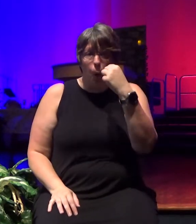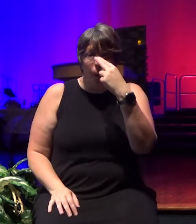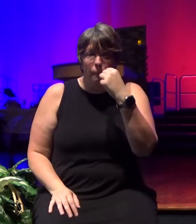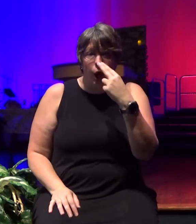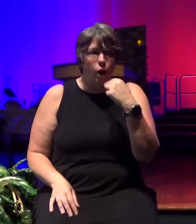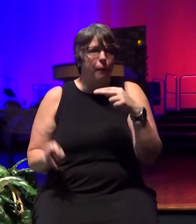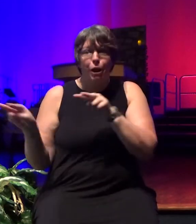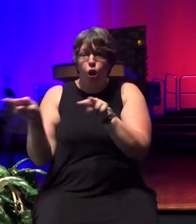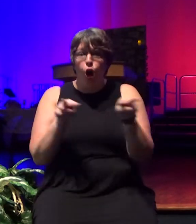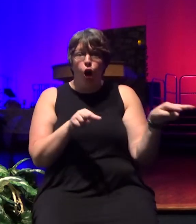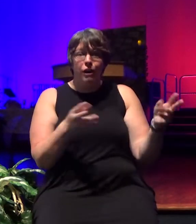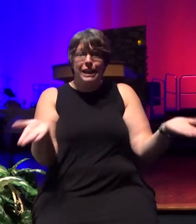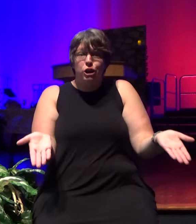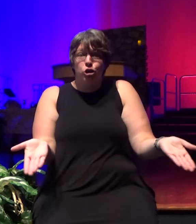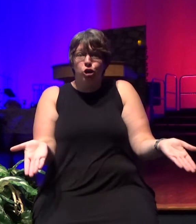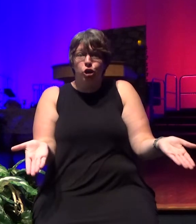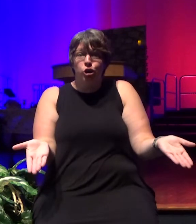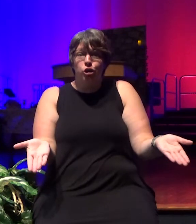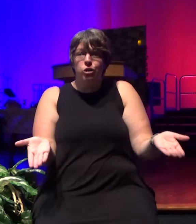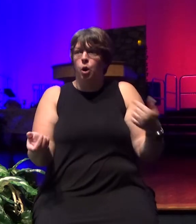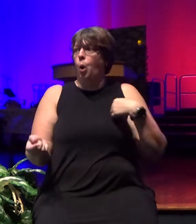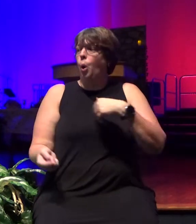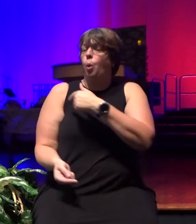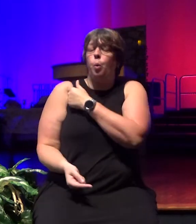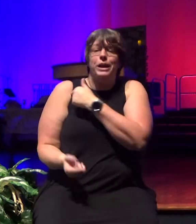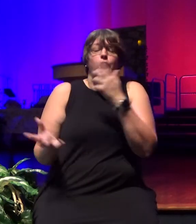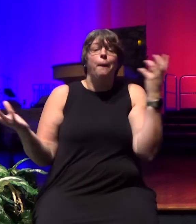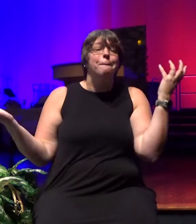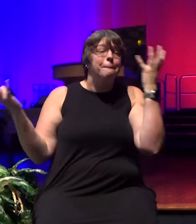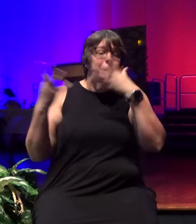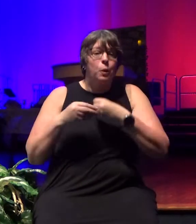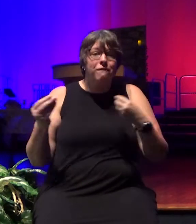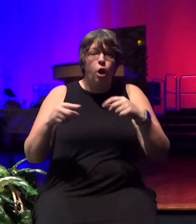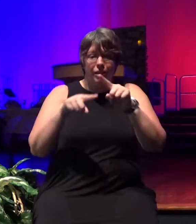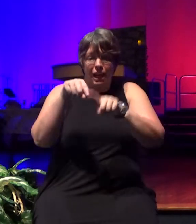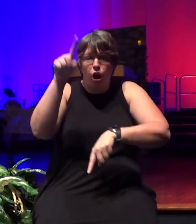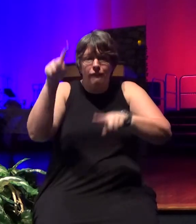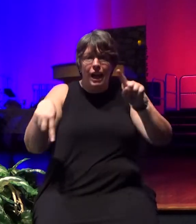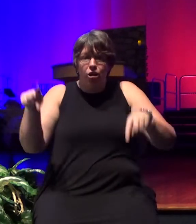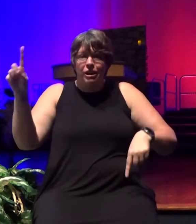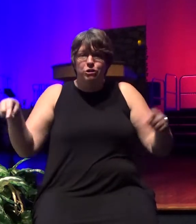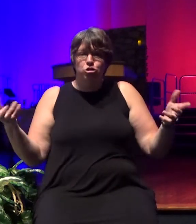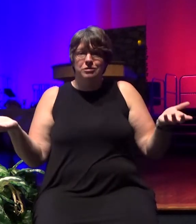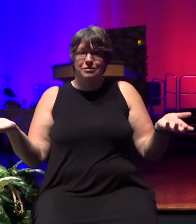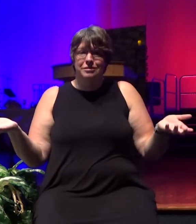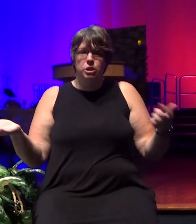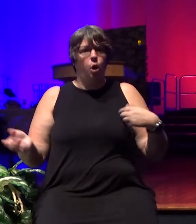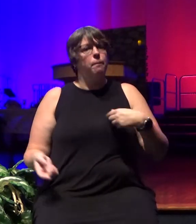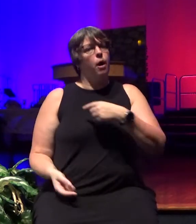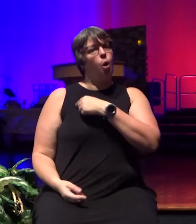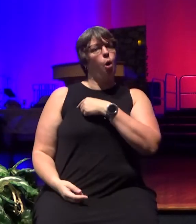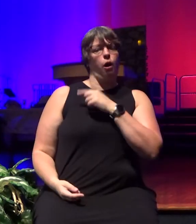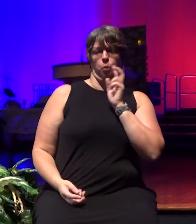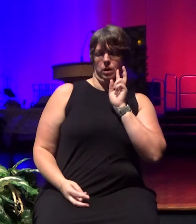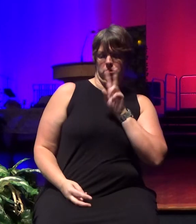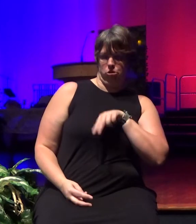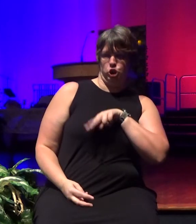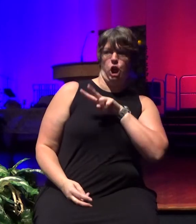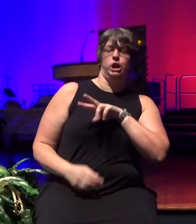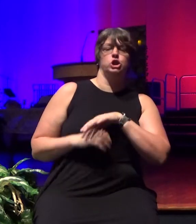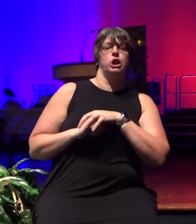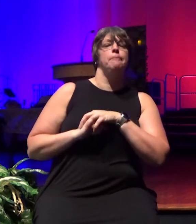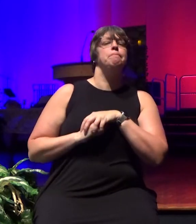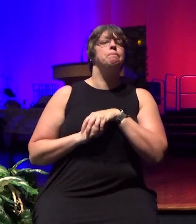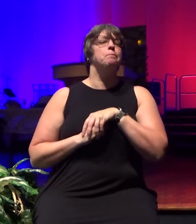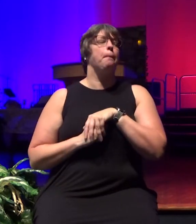this menagerie of beautiful beings. And so we start judging. And then it can devolve into our prejudices and